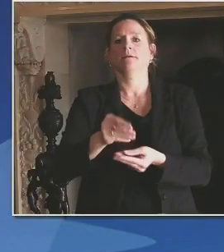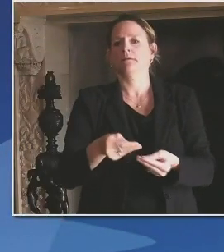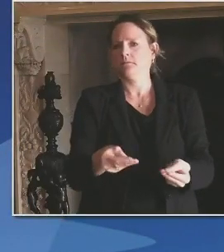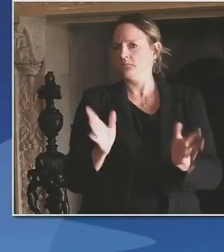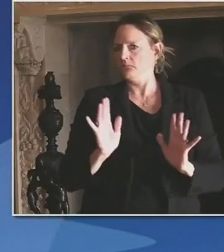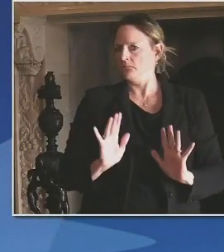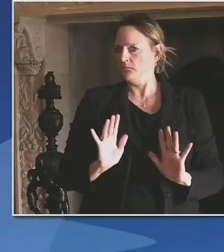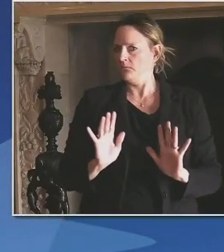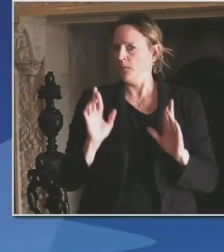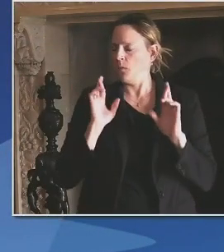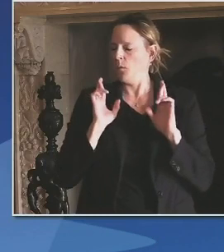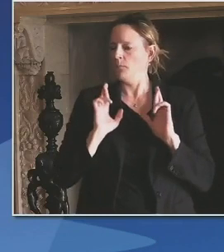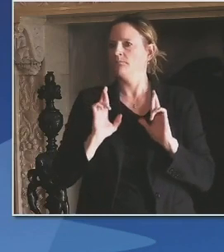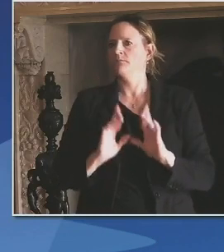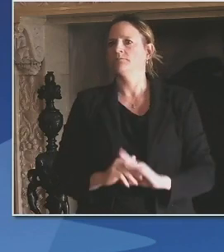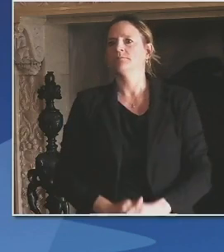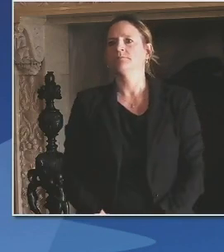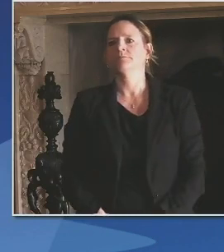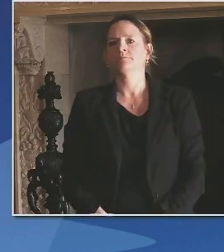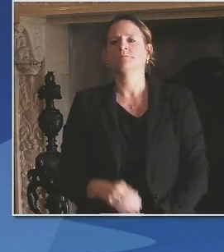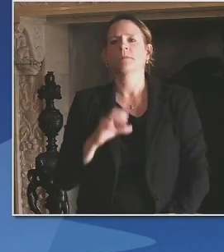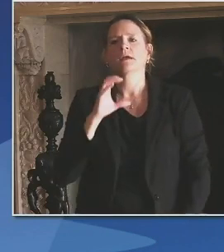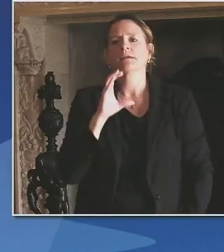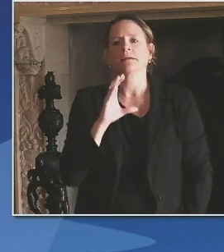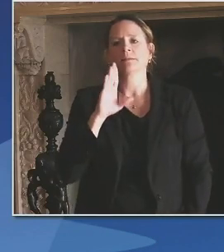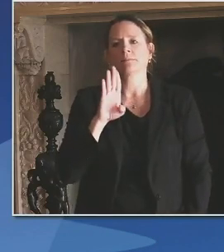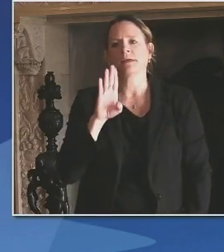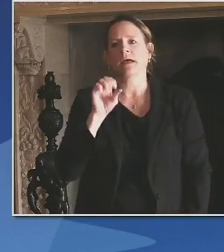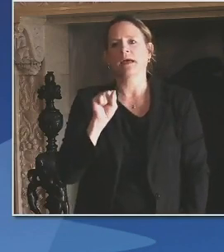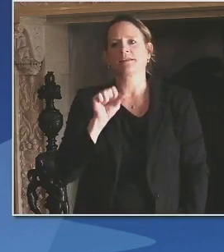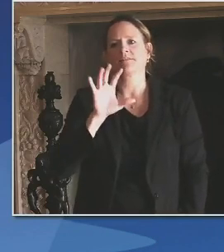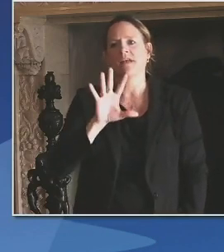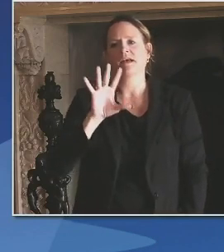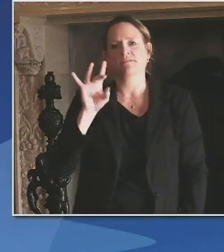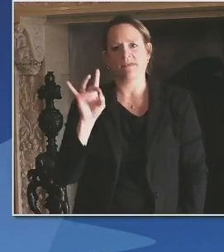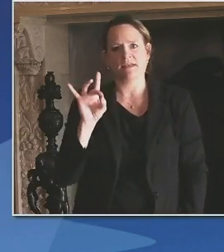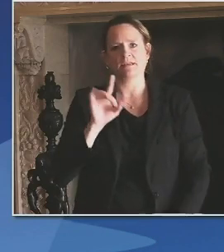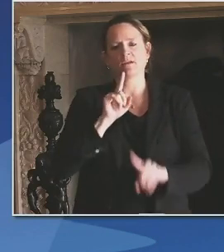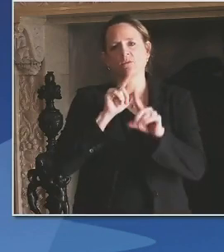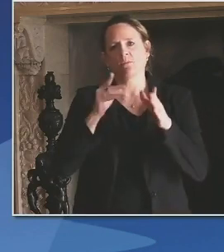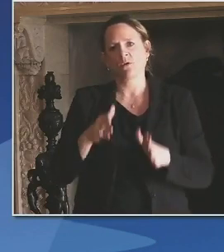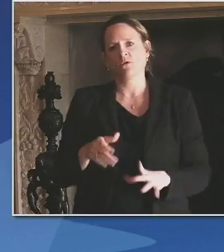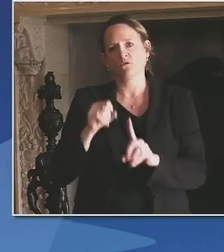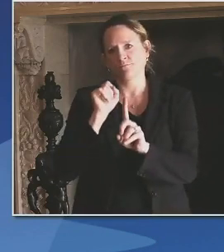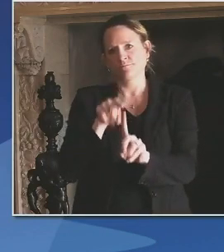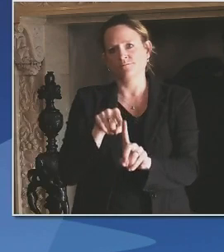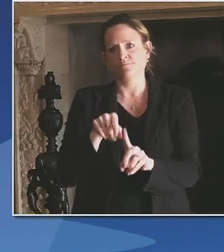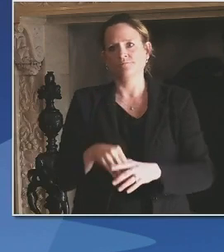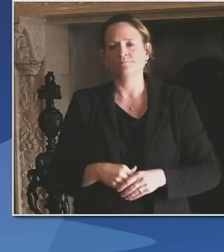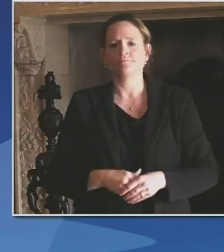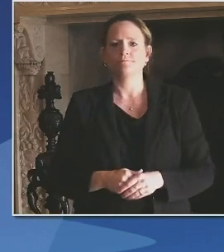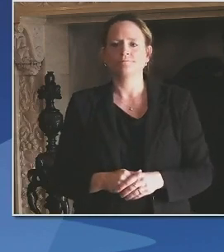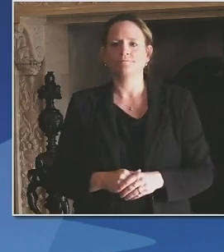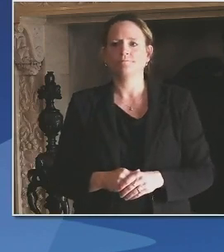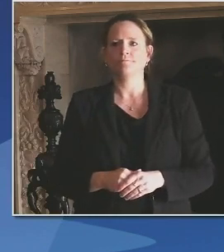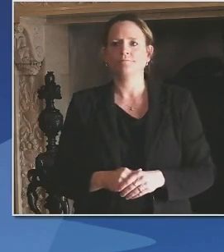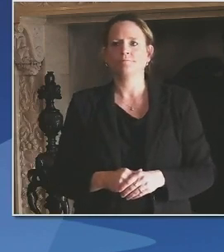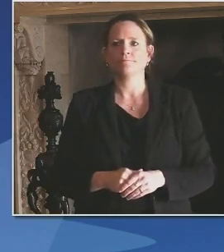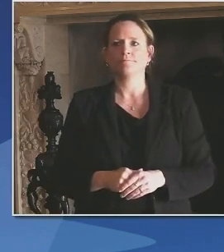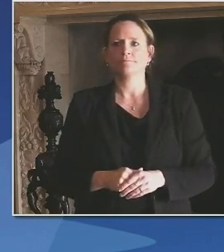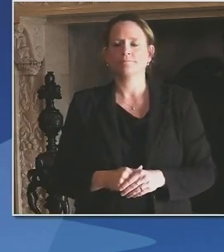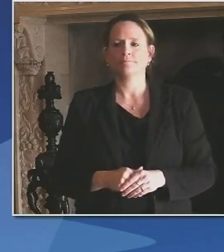58. Victor? Hello, good afternoon. Thank you again for taking the